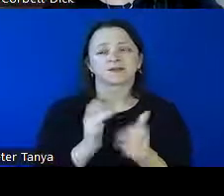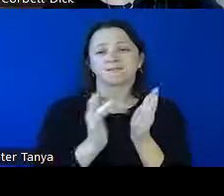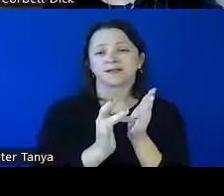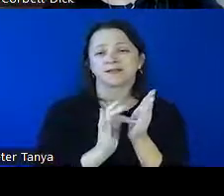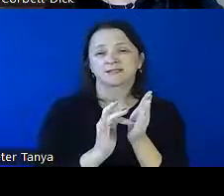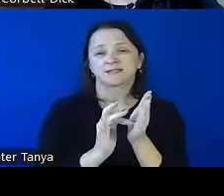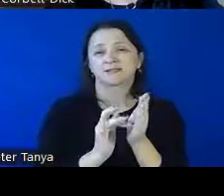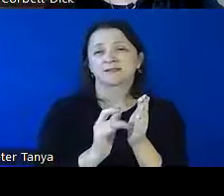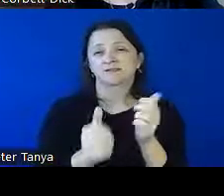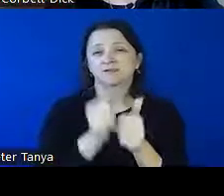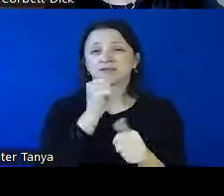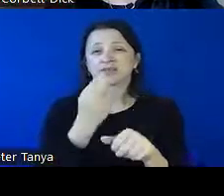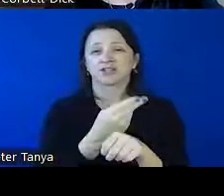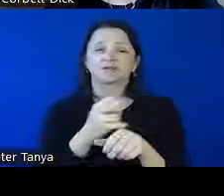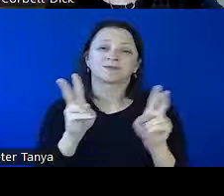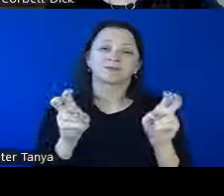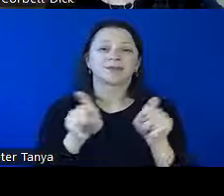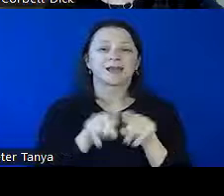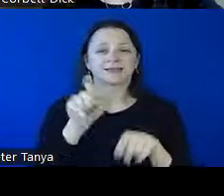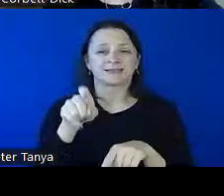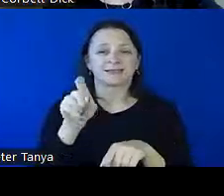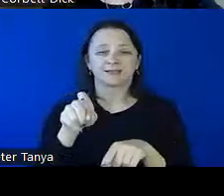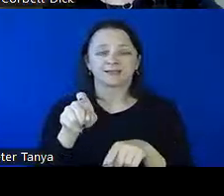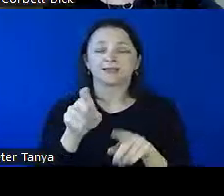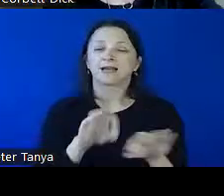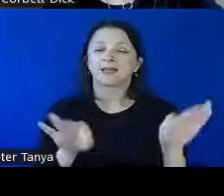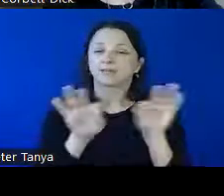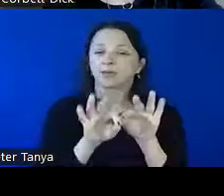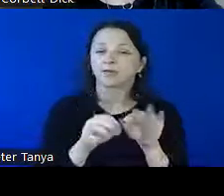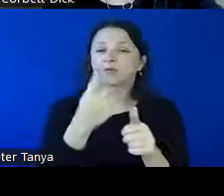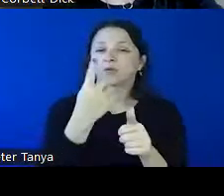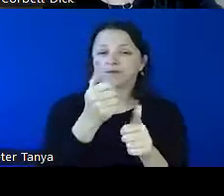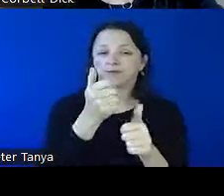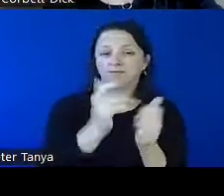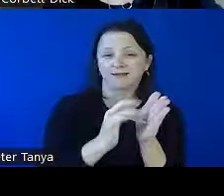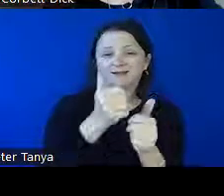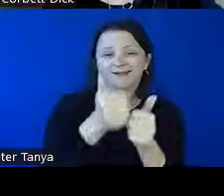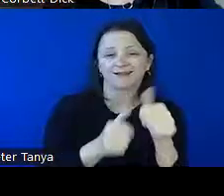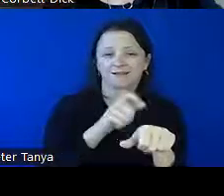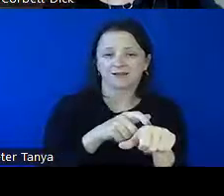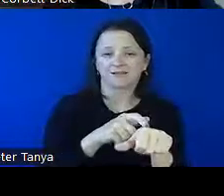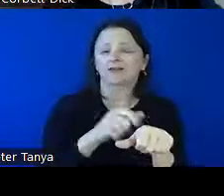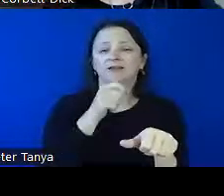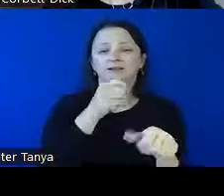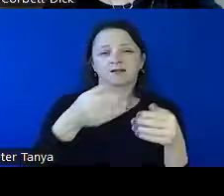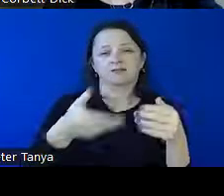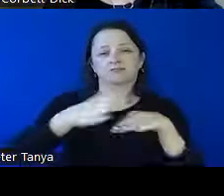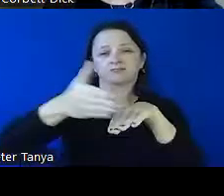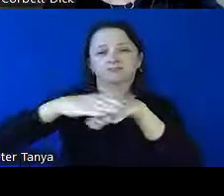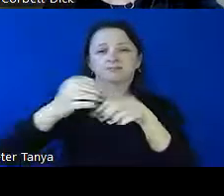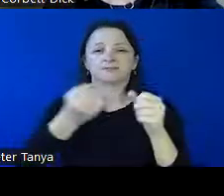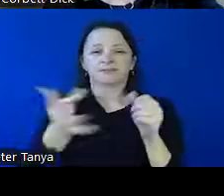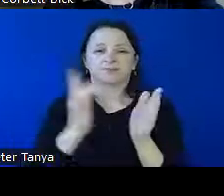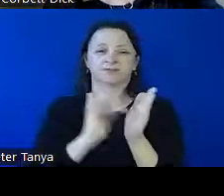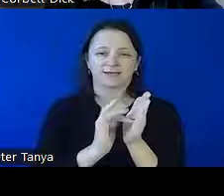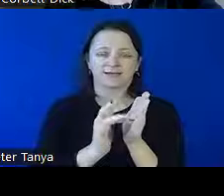needed, and it's important to start only one new agent at a time to have an adequate trial. So those are some of the things and other treatments that